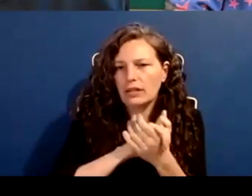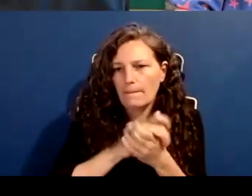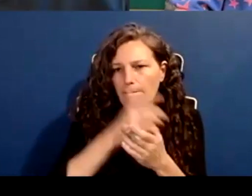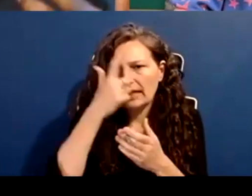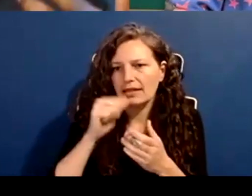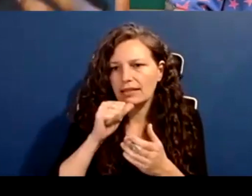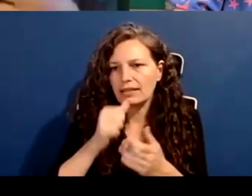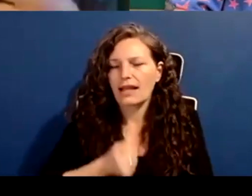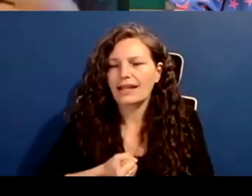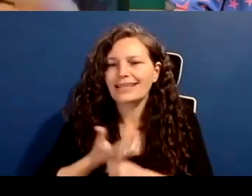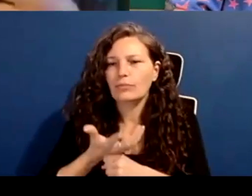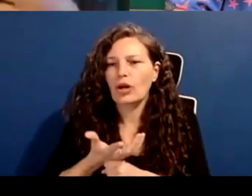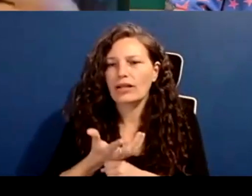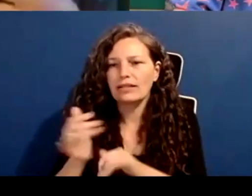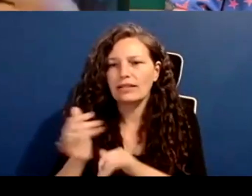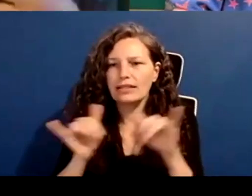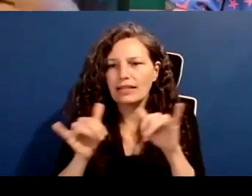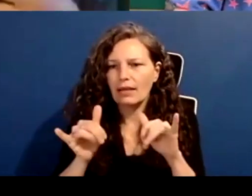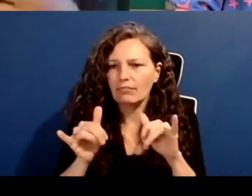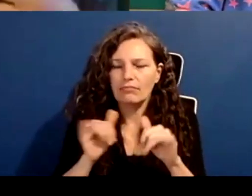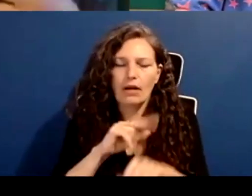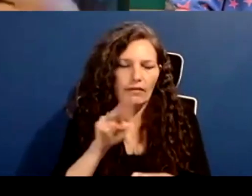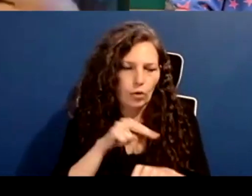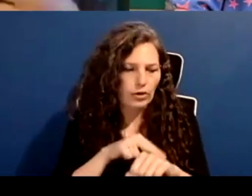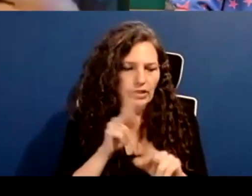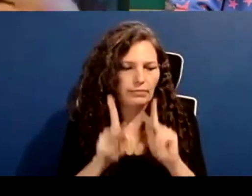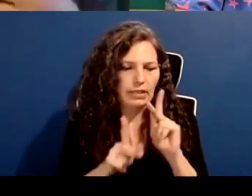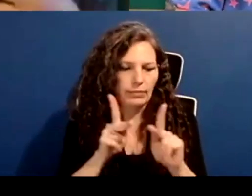of interpret scriptures differently. But if you